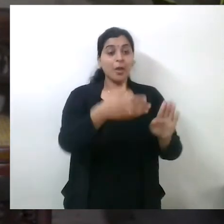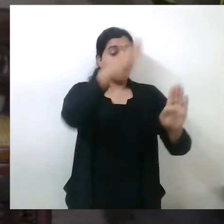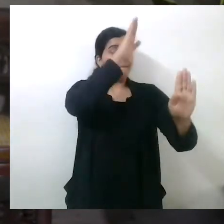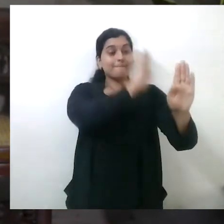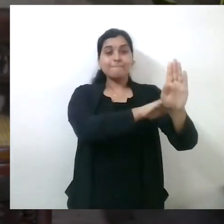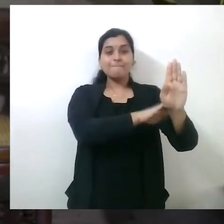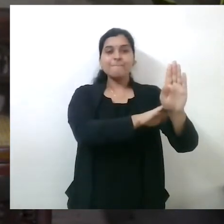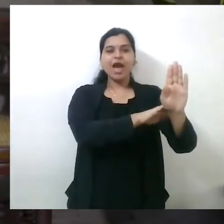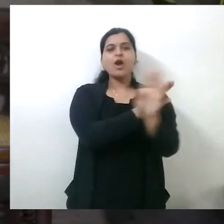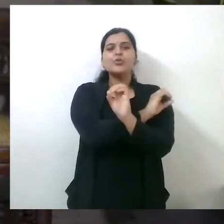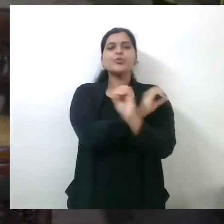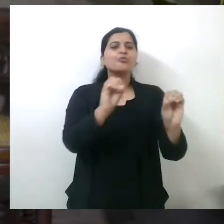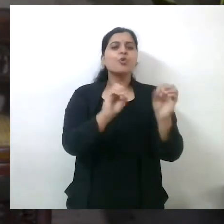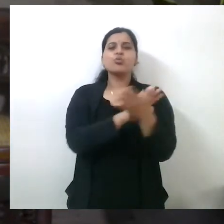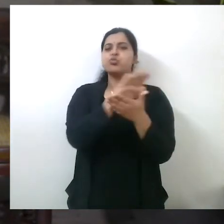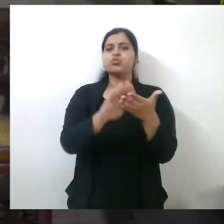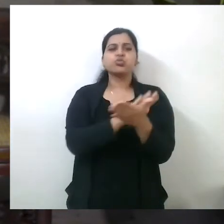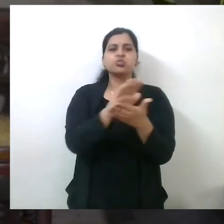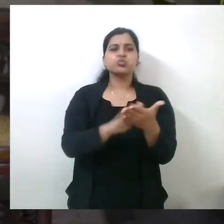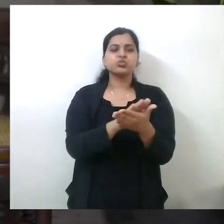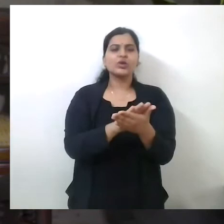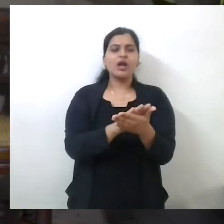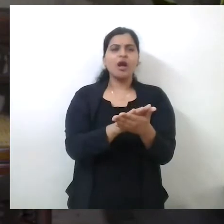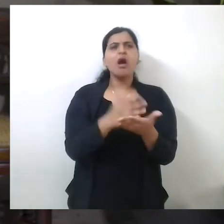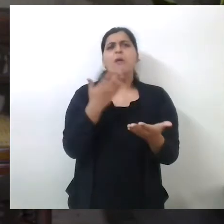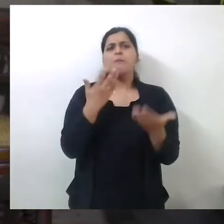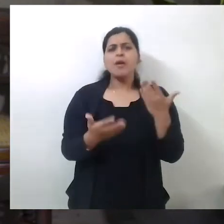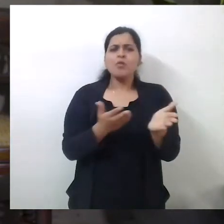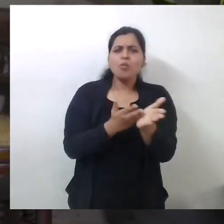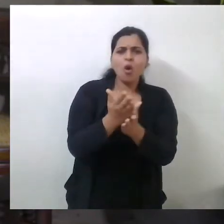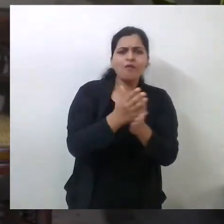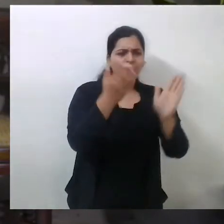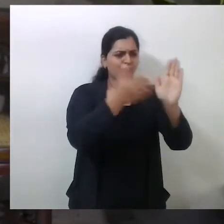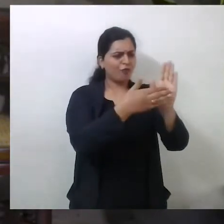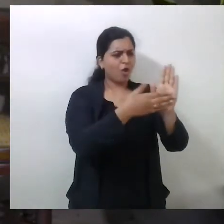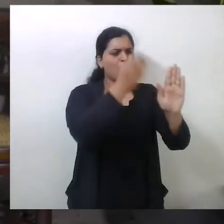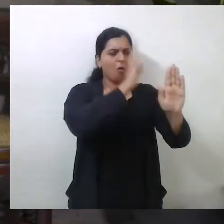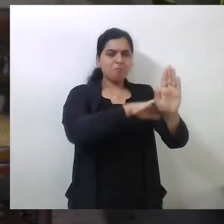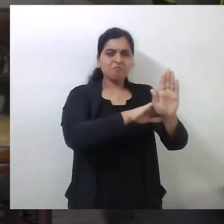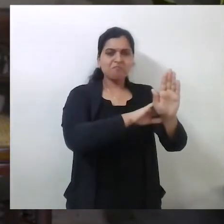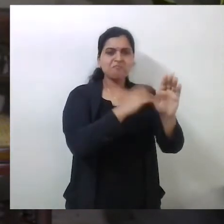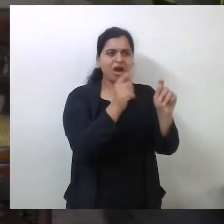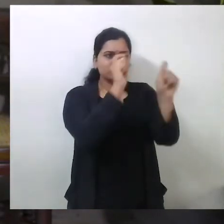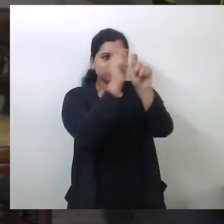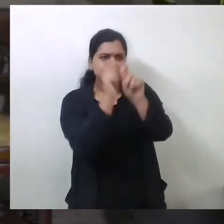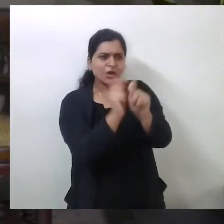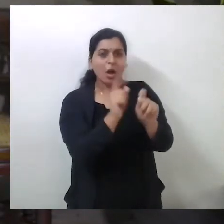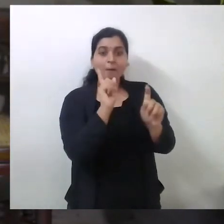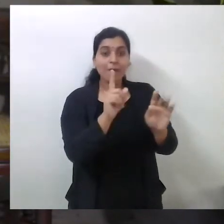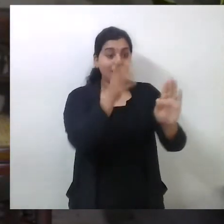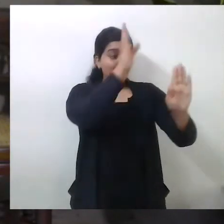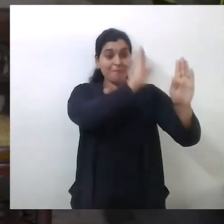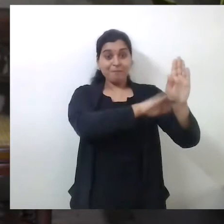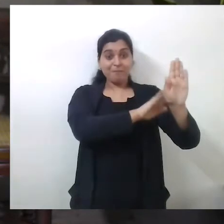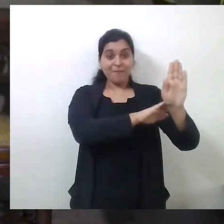interestingly, it's been left plain. So that's interesting. It probably was used by somebody who had an audience, and therefore the front